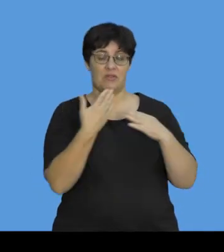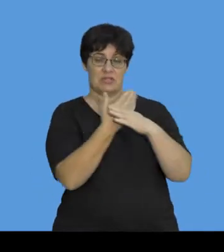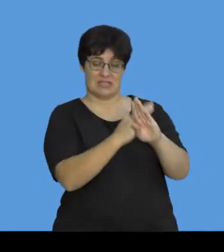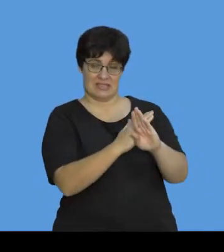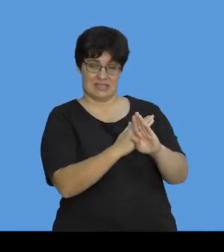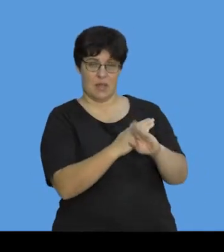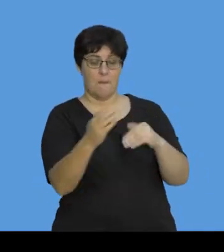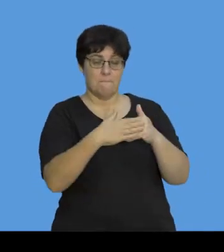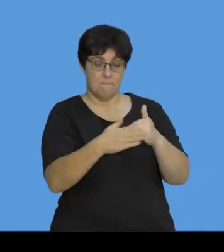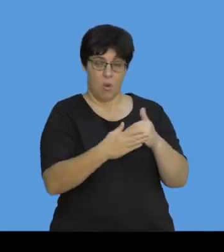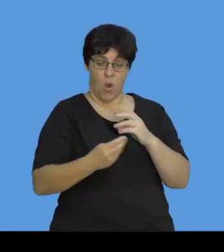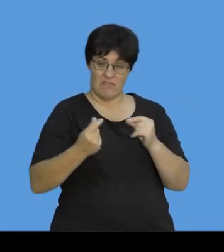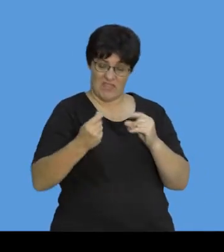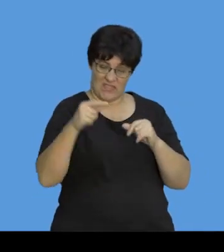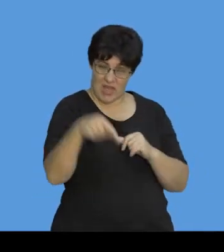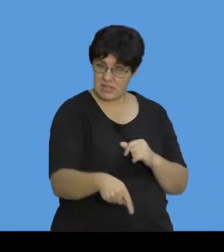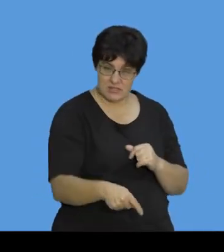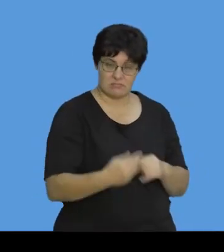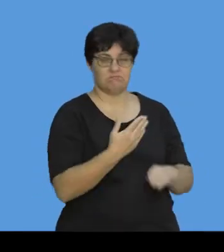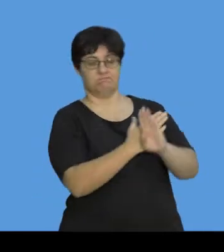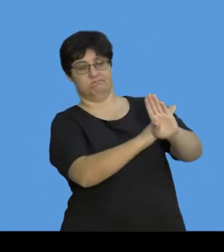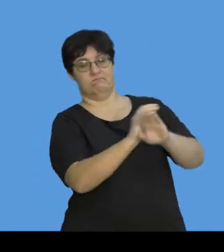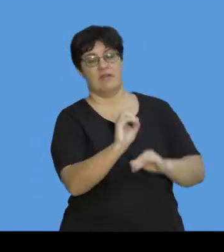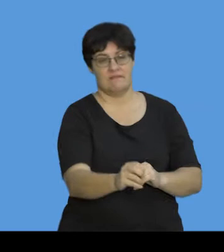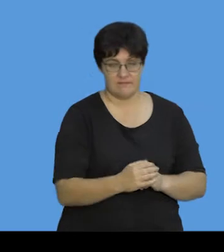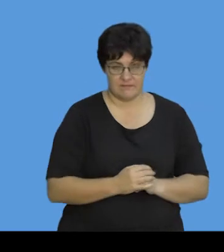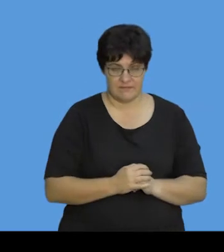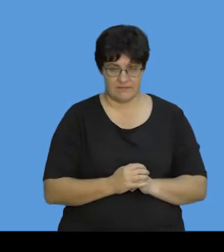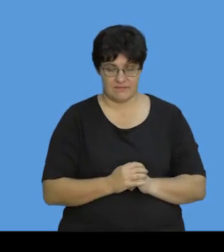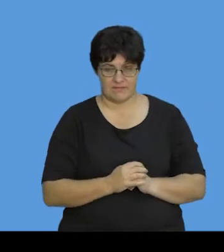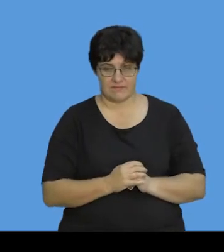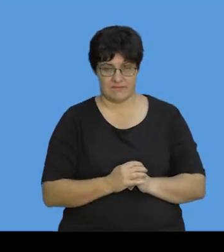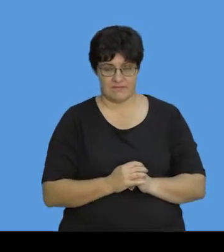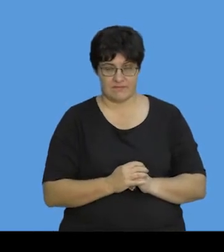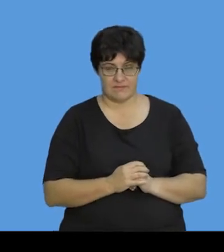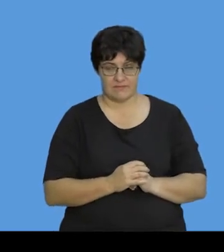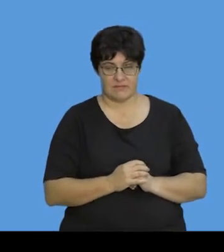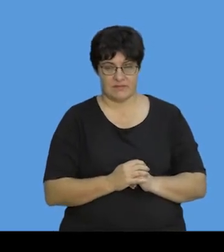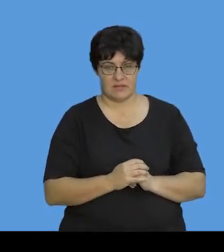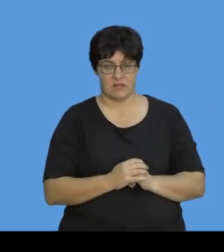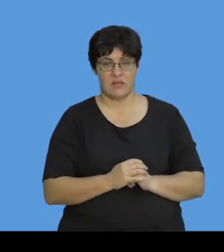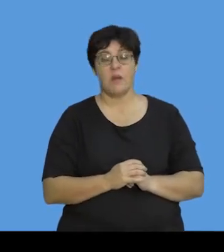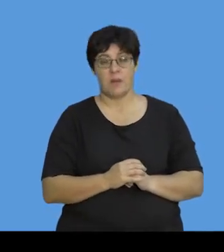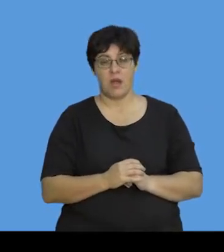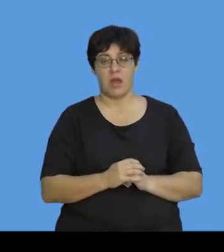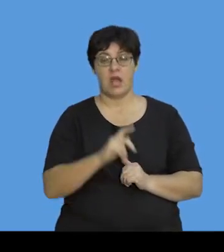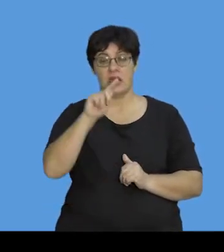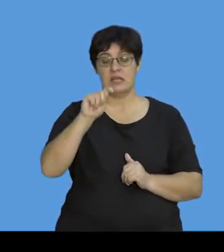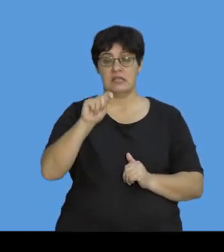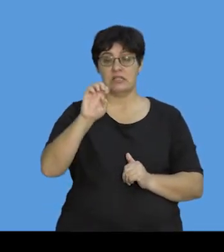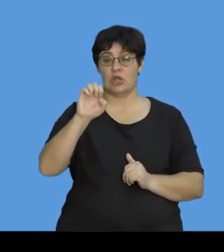resistance prevents further acceleration. In other words, we can only get to